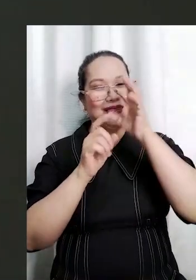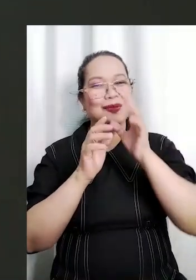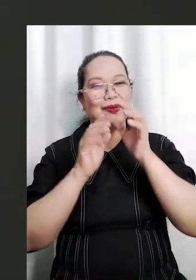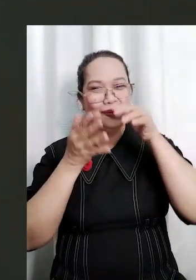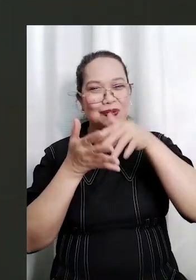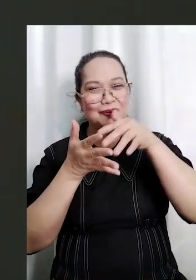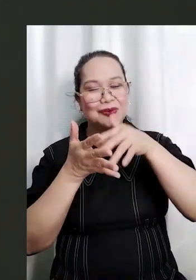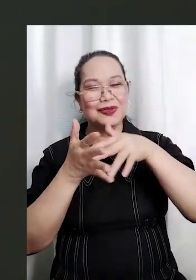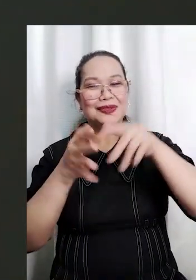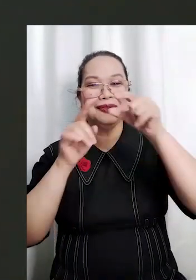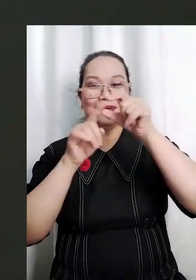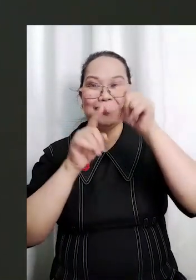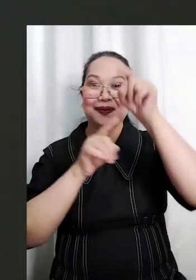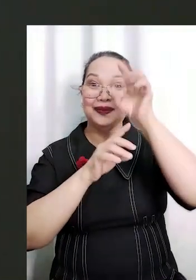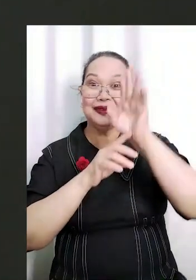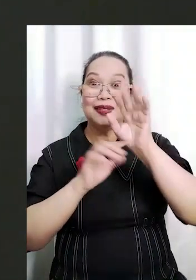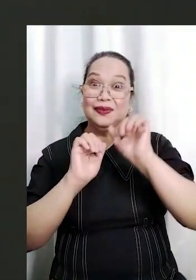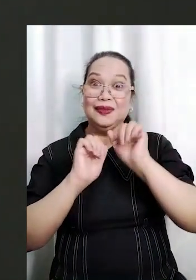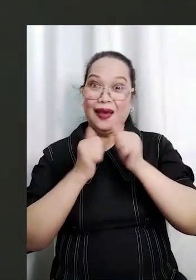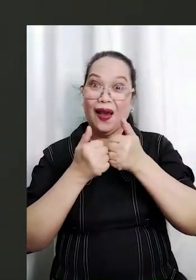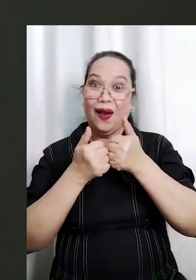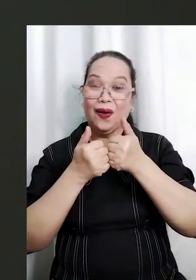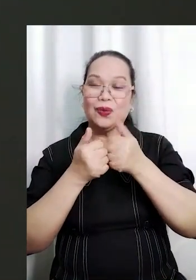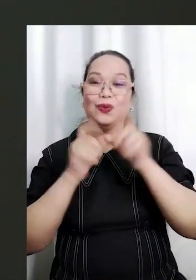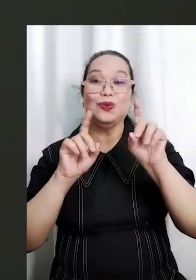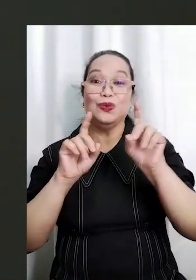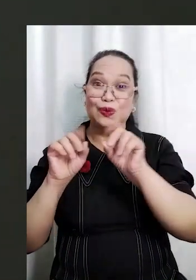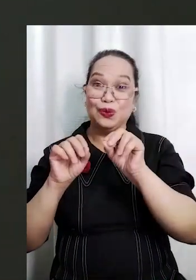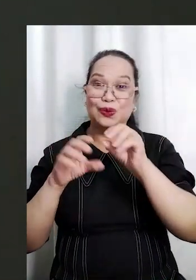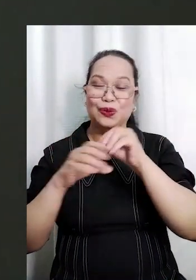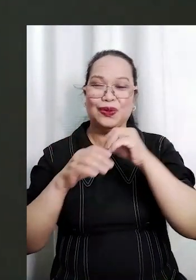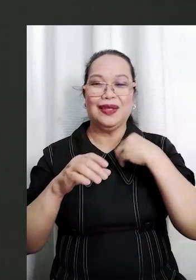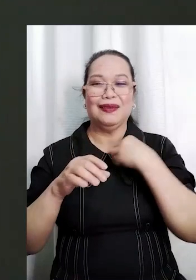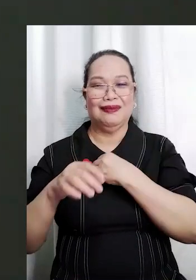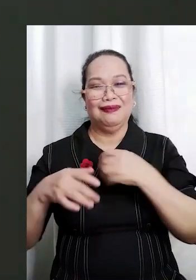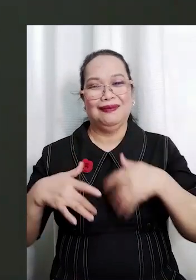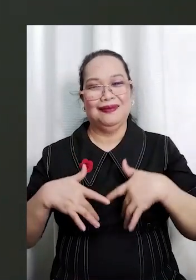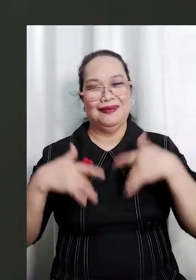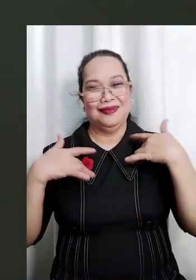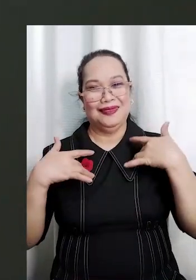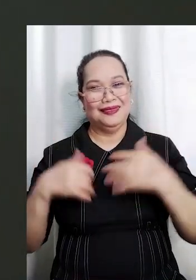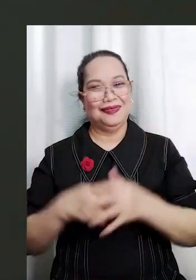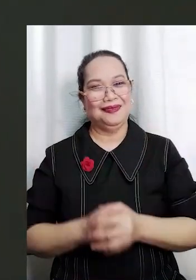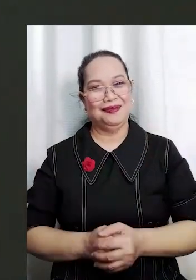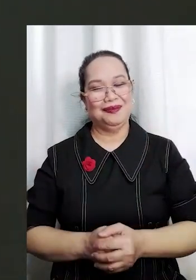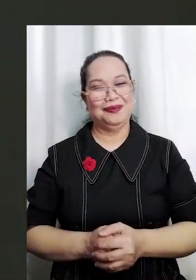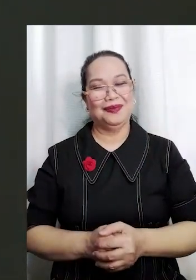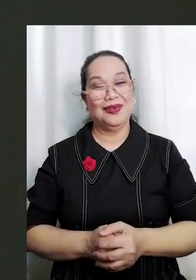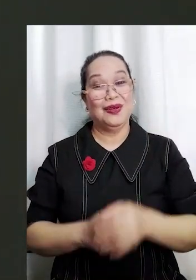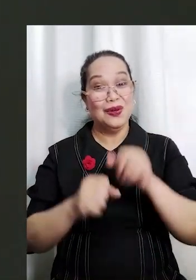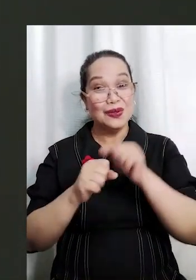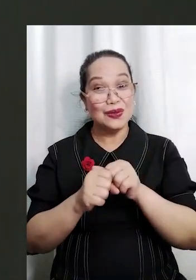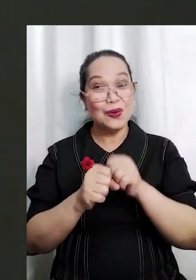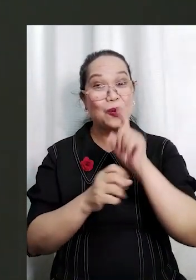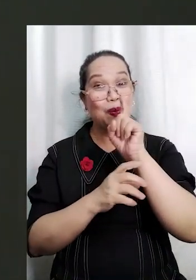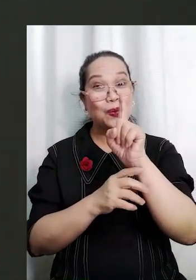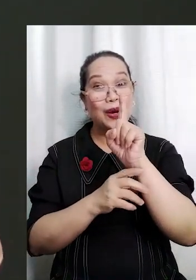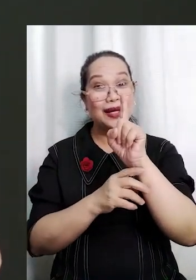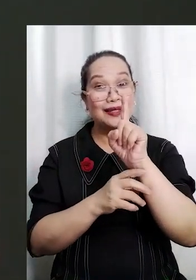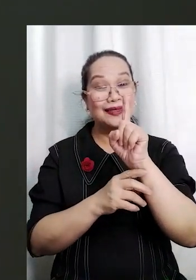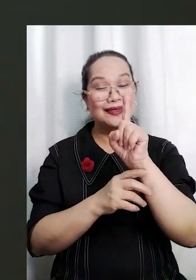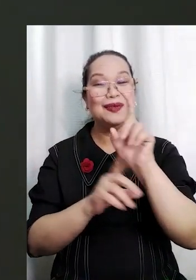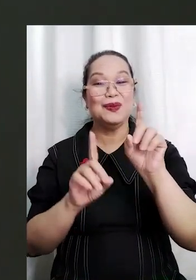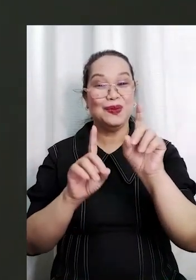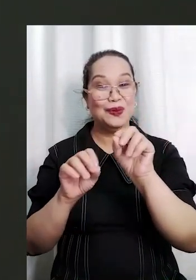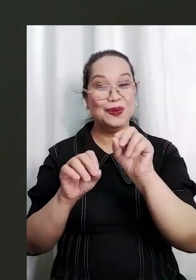to learning the Word of God and how to practice it in our life. Kaya isa rin